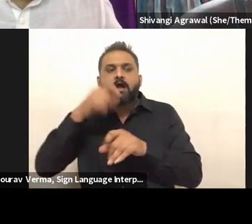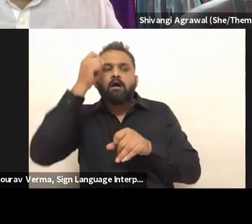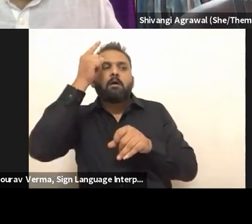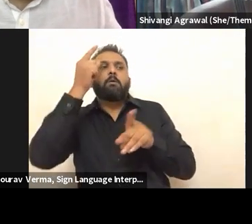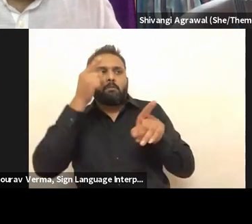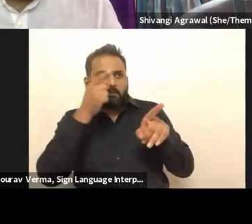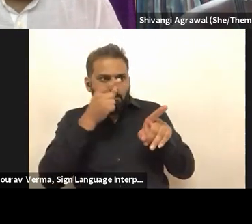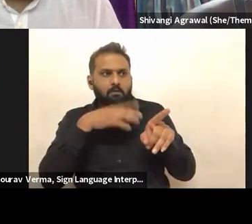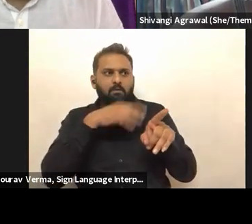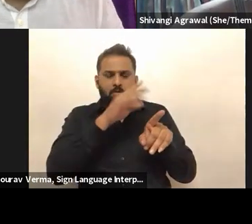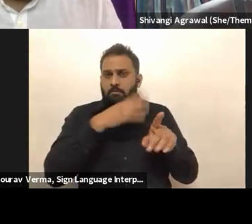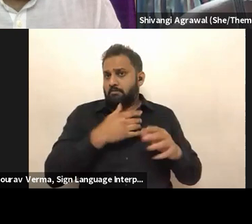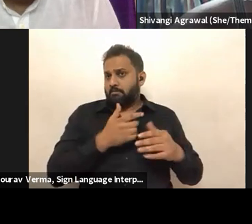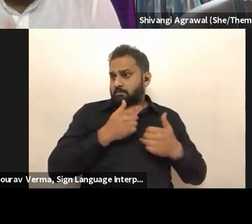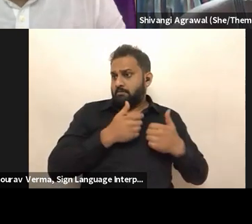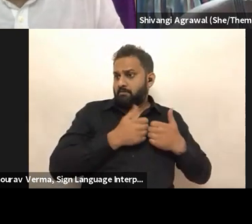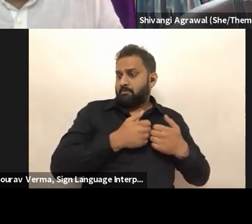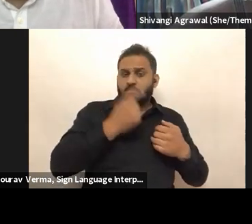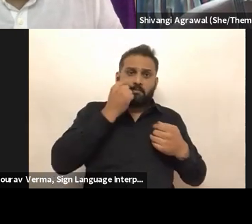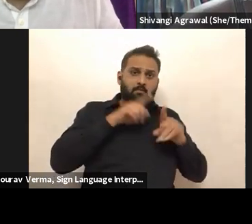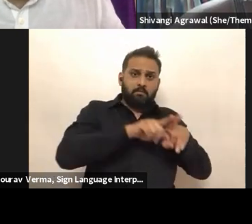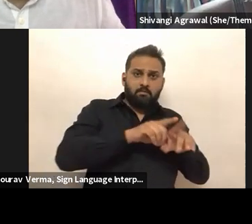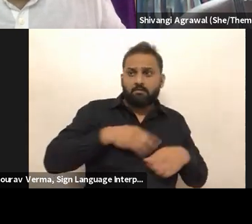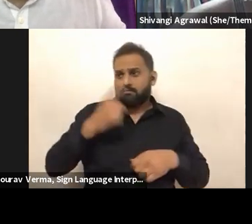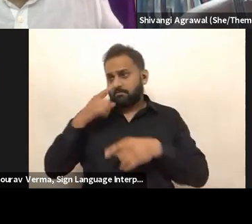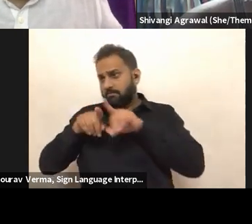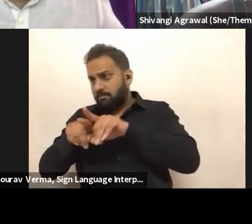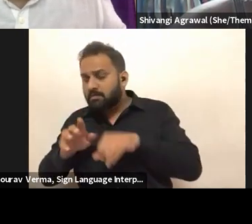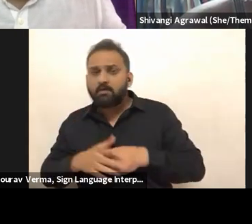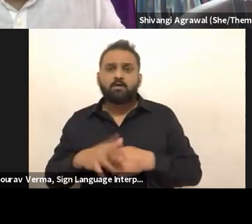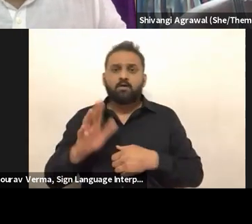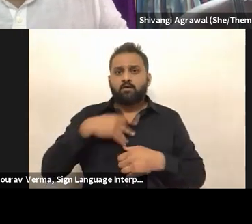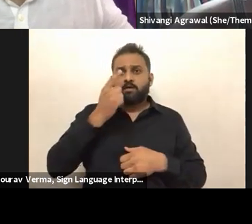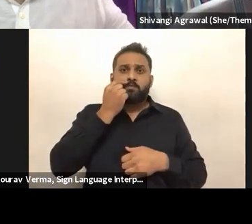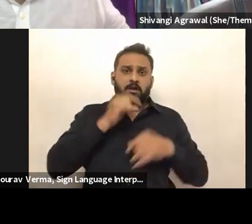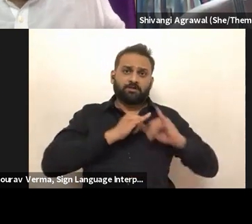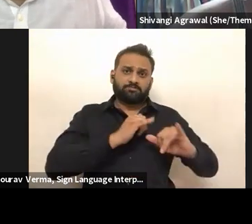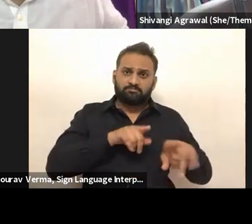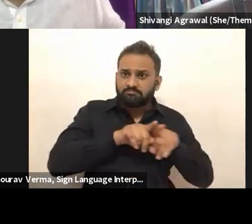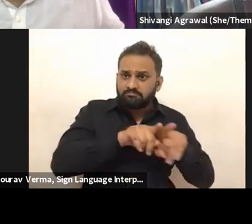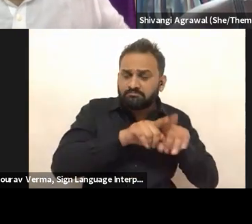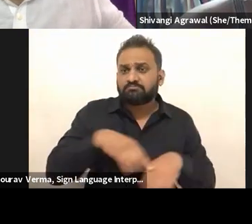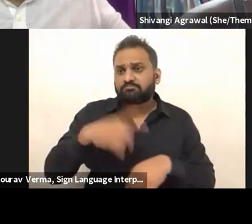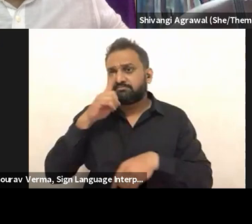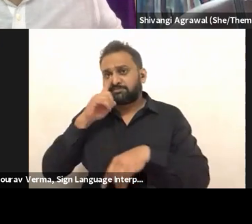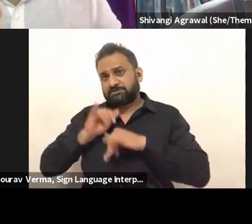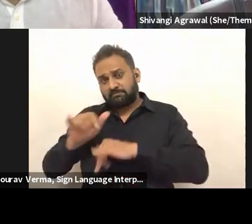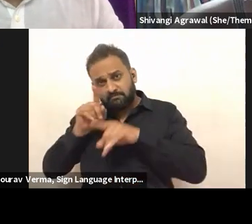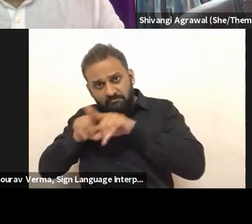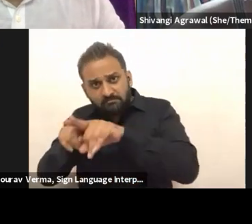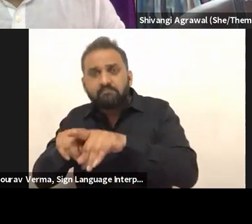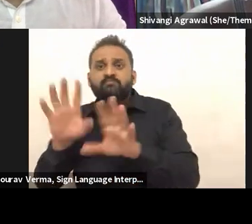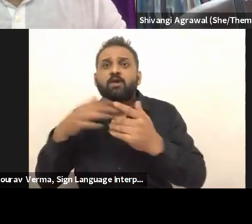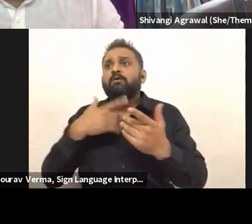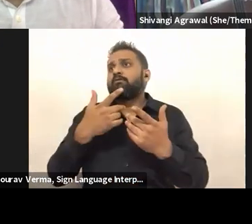with my boyfriend, or I was with my girlfriend, or I'm bisexual. I was having a nice movie date with my boyfriend or